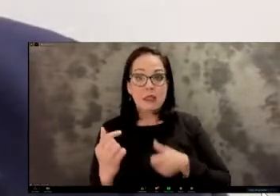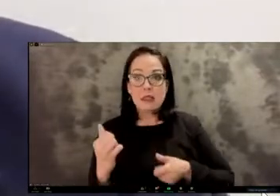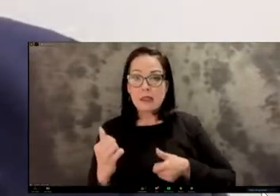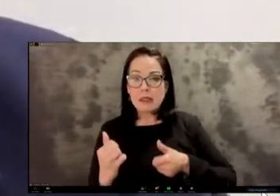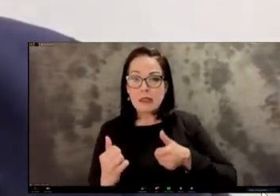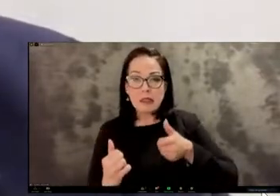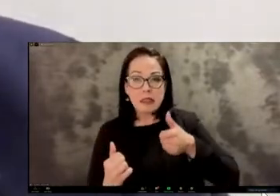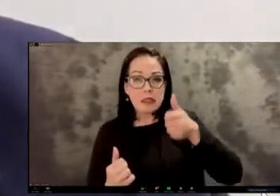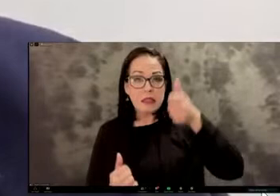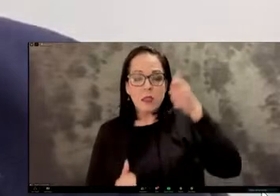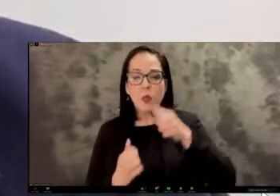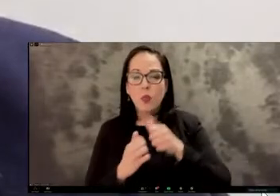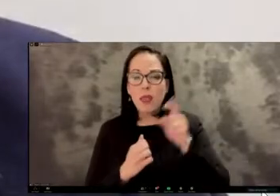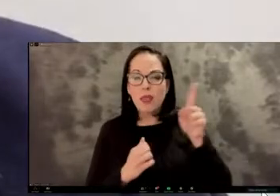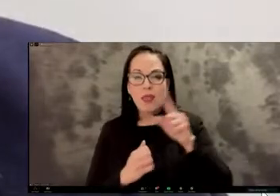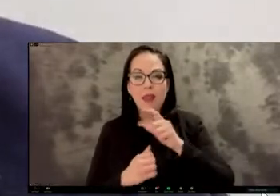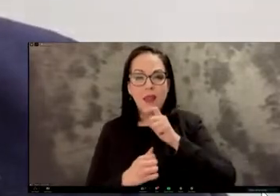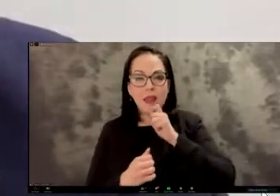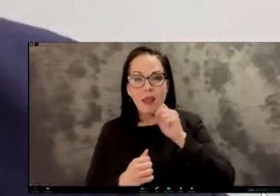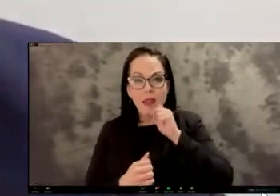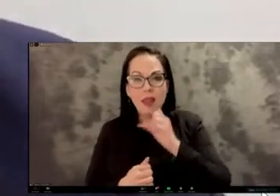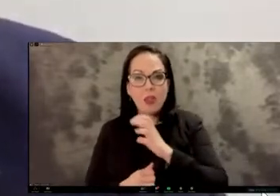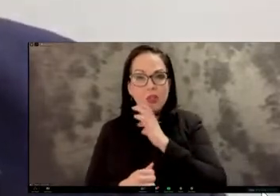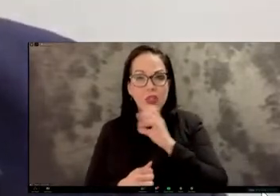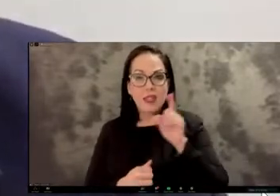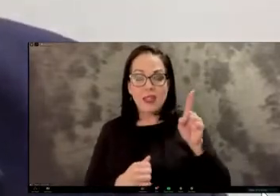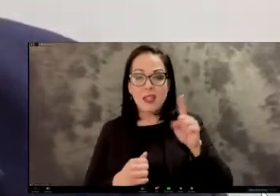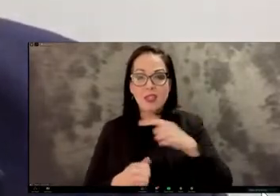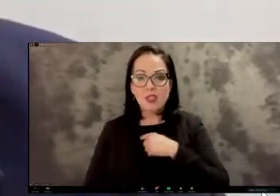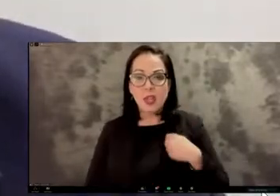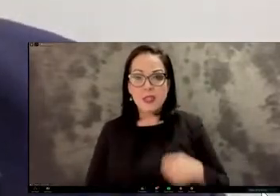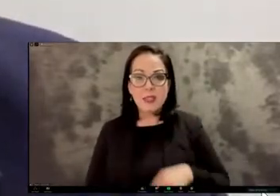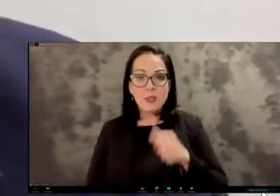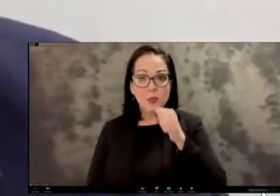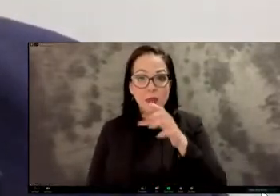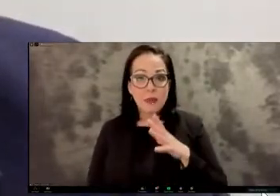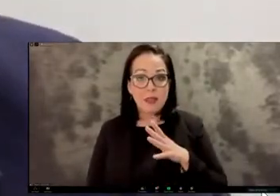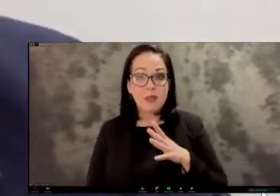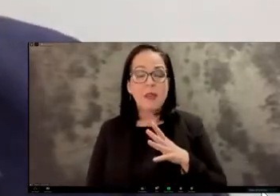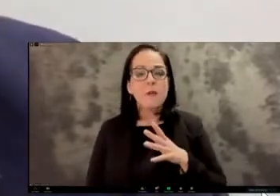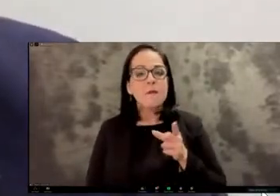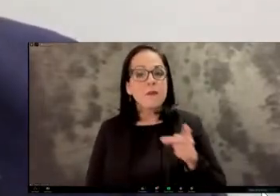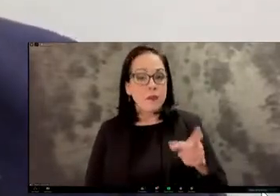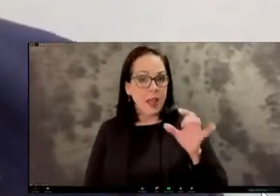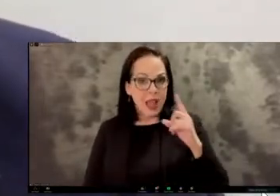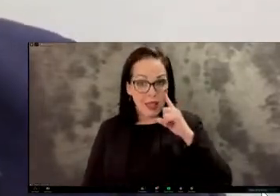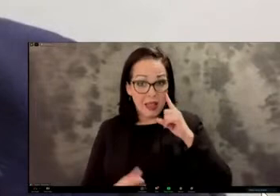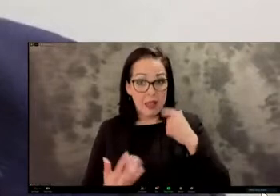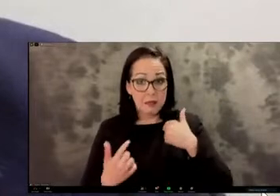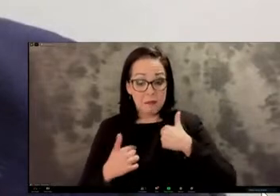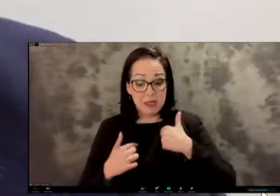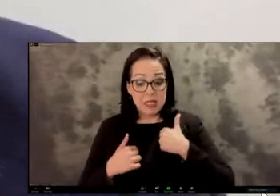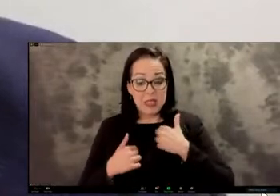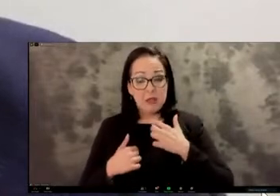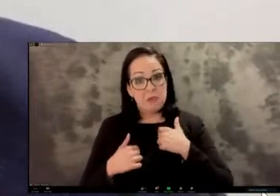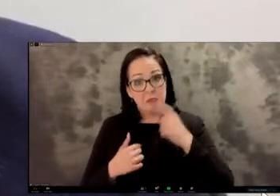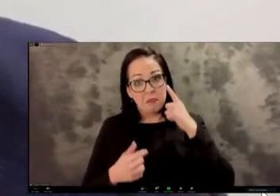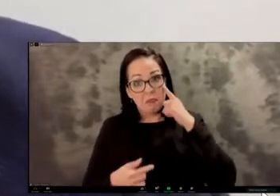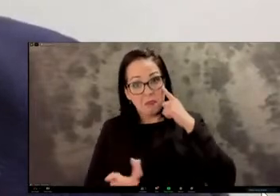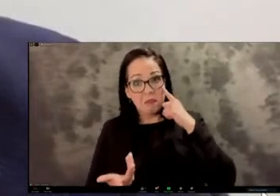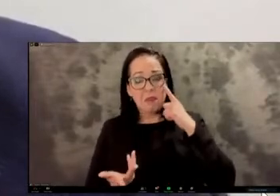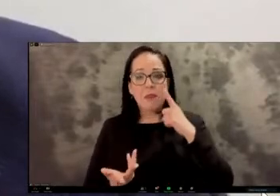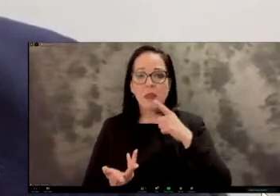among elderly Chinese women. And I think what it means to me is